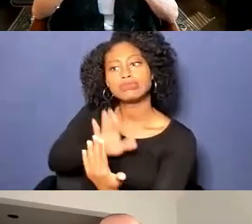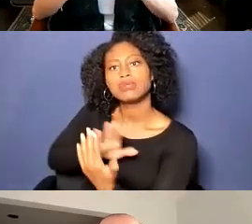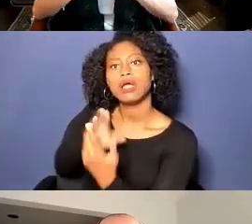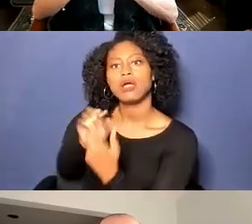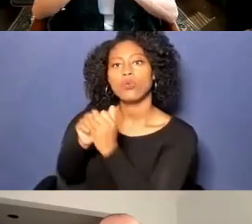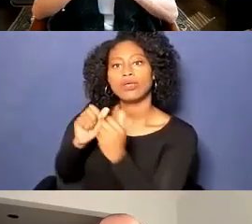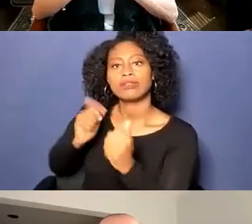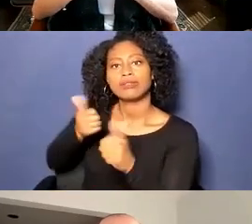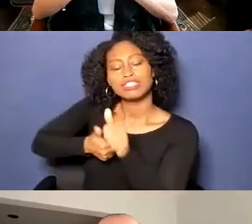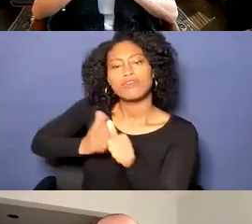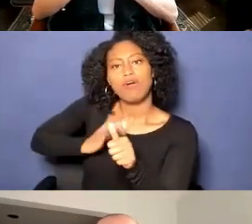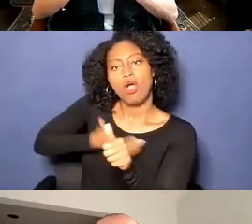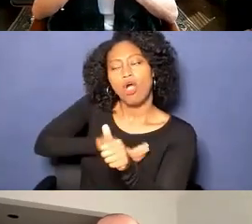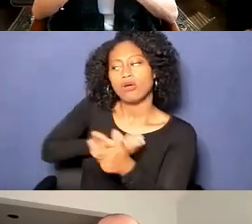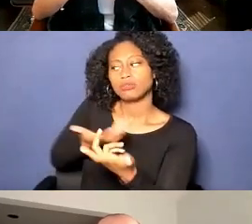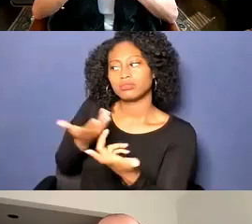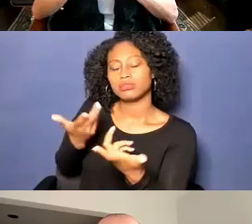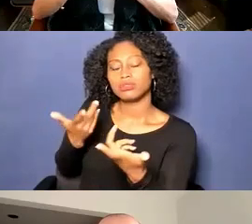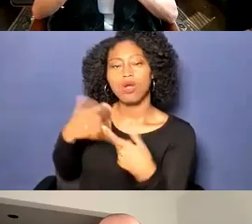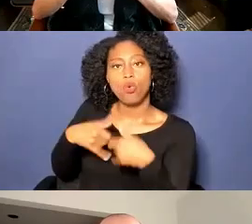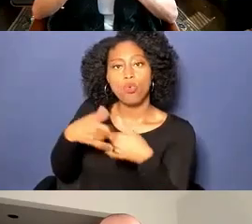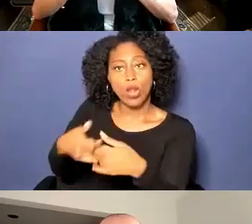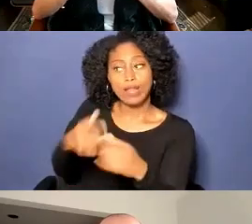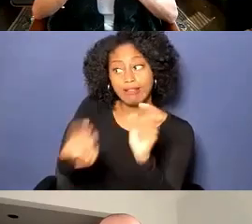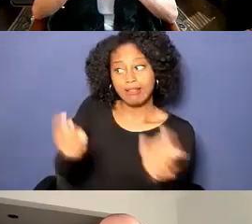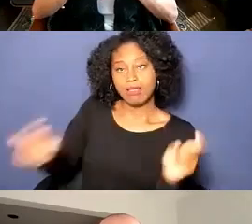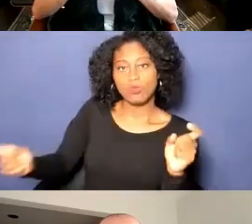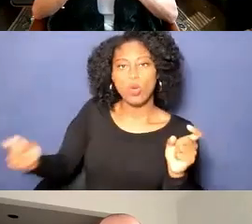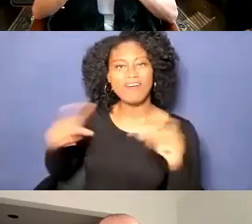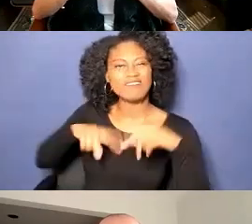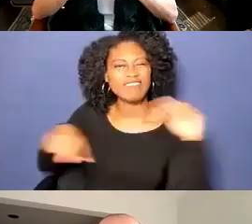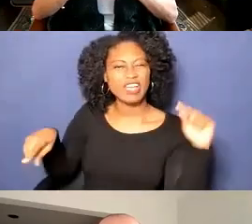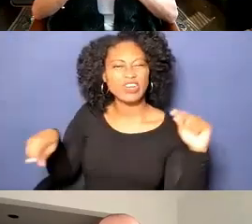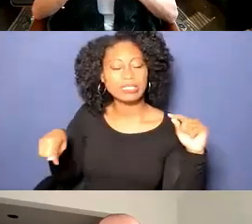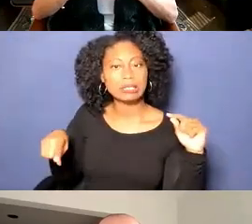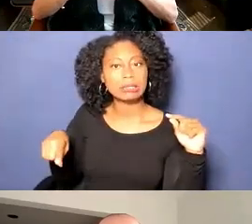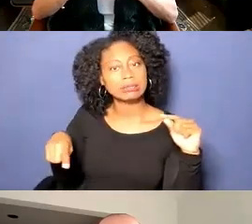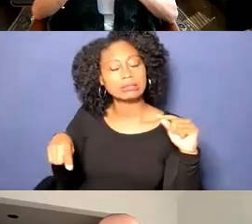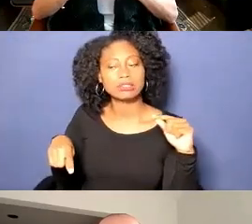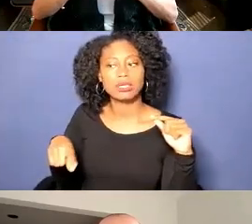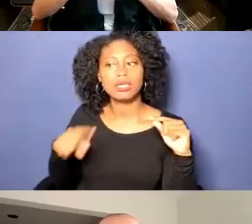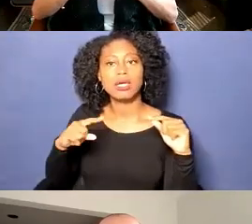various aspects of public communication, so that